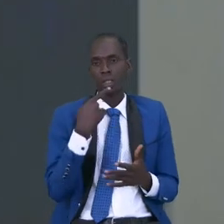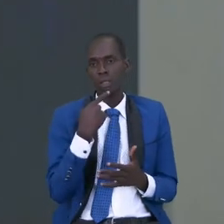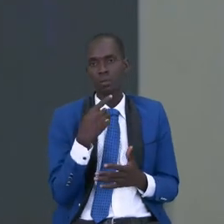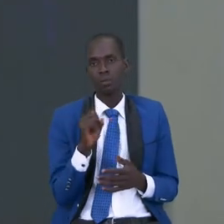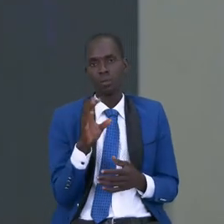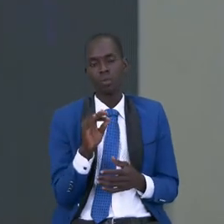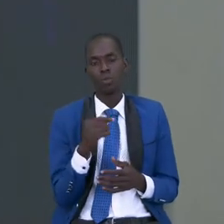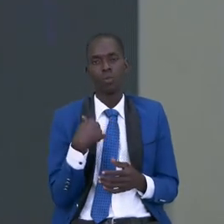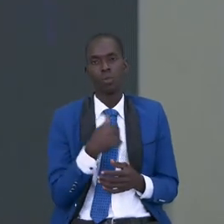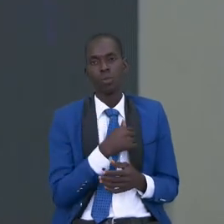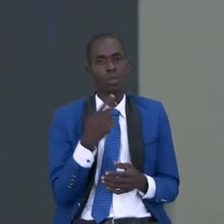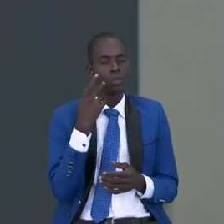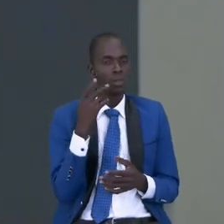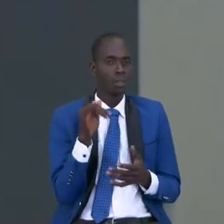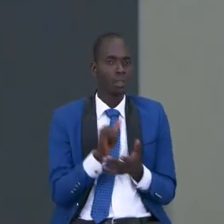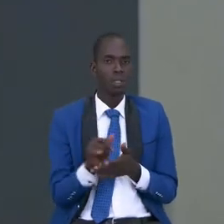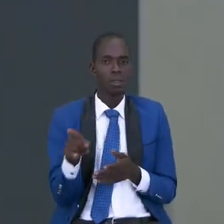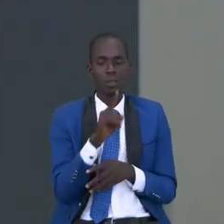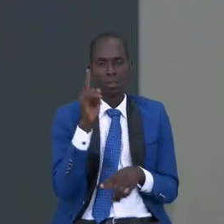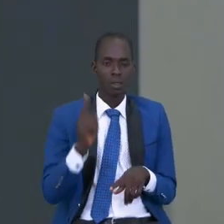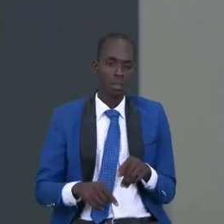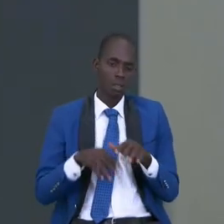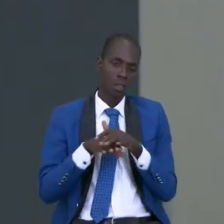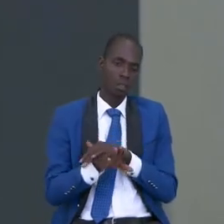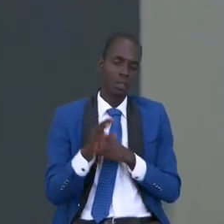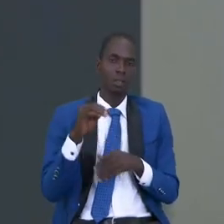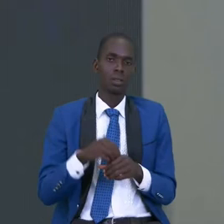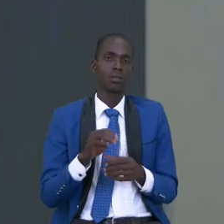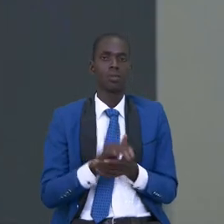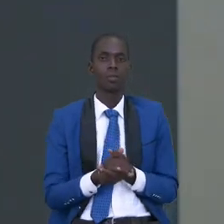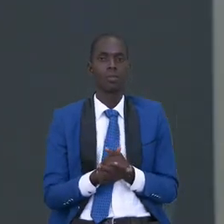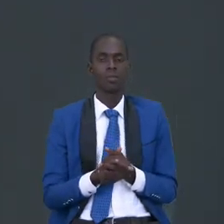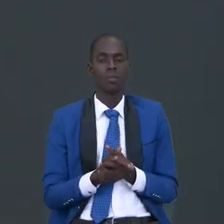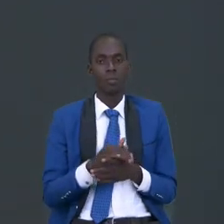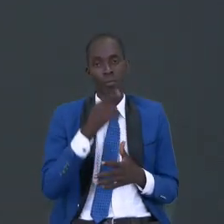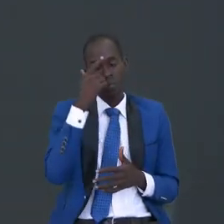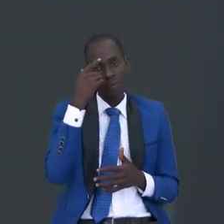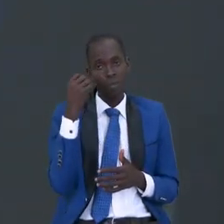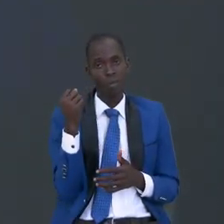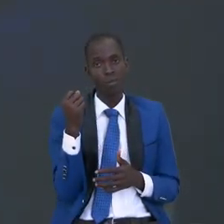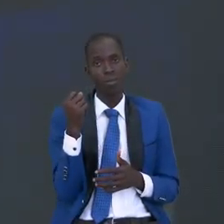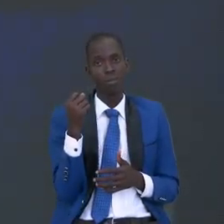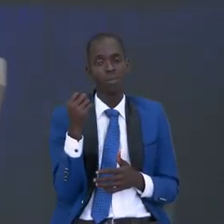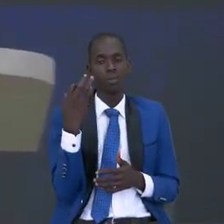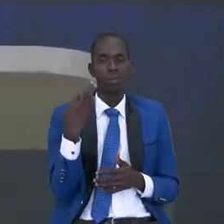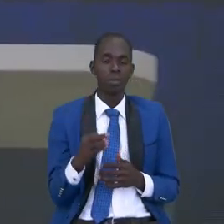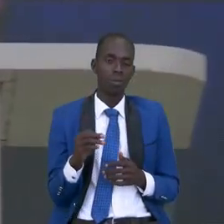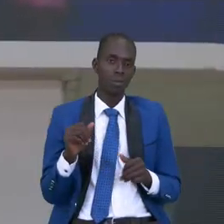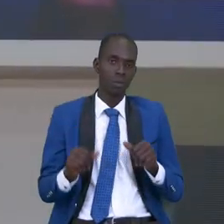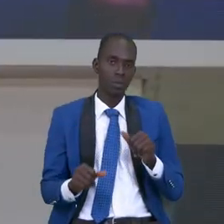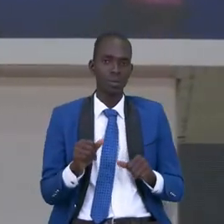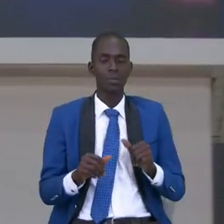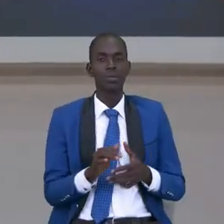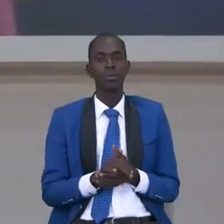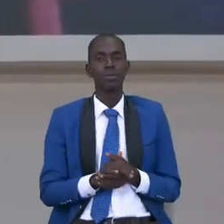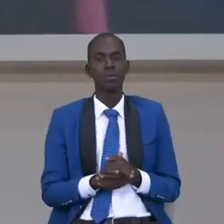see that they could not enter in because of unbelief.